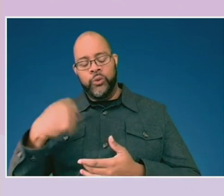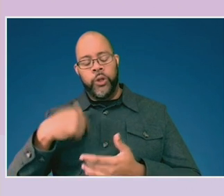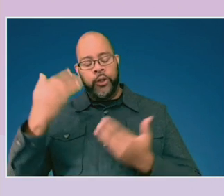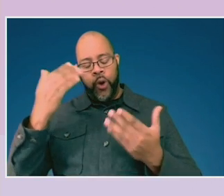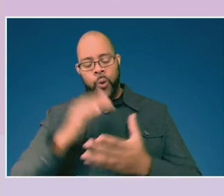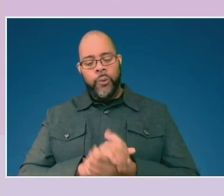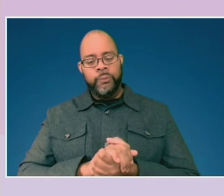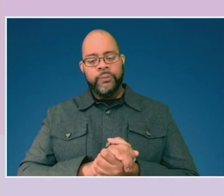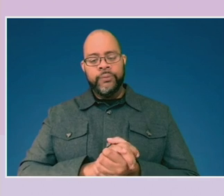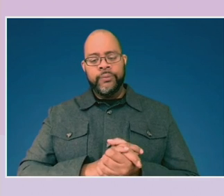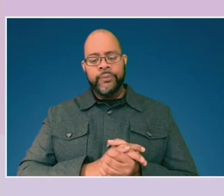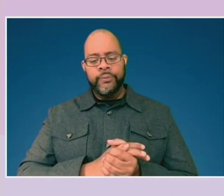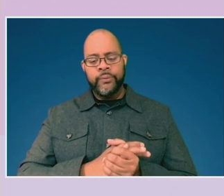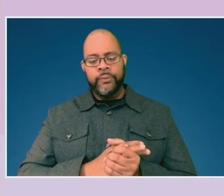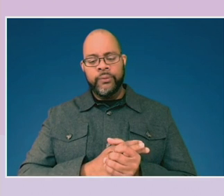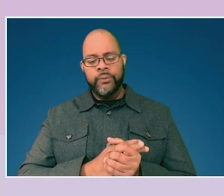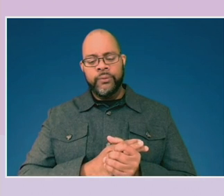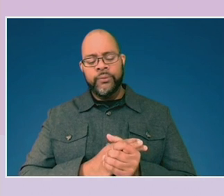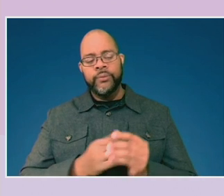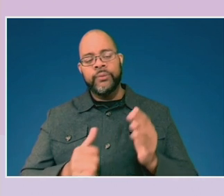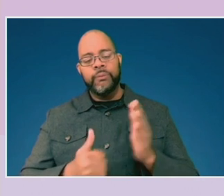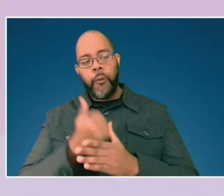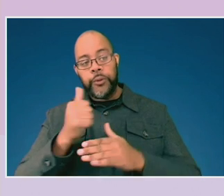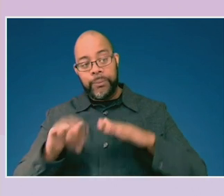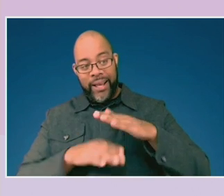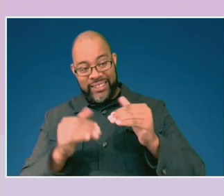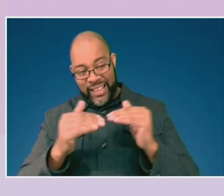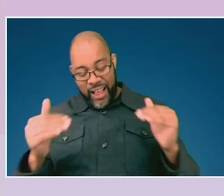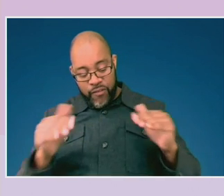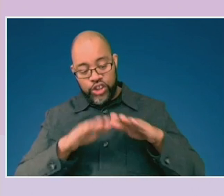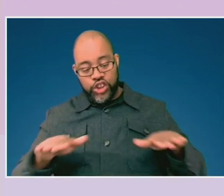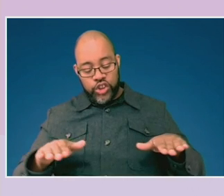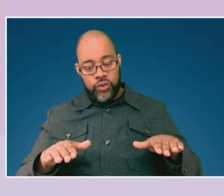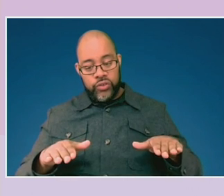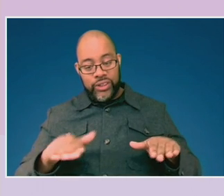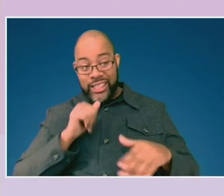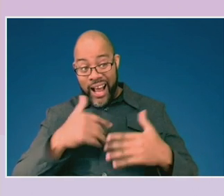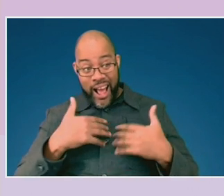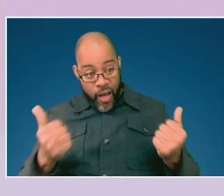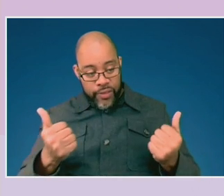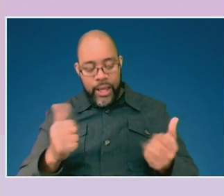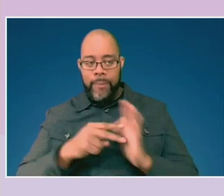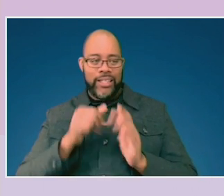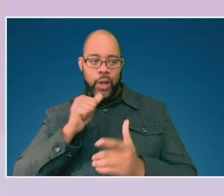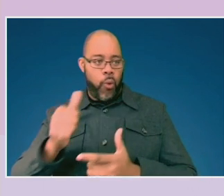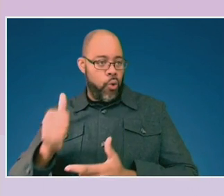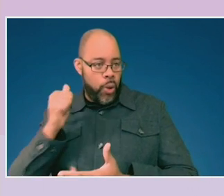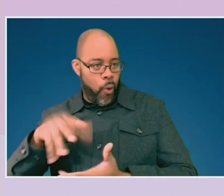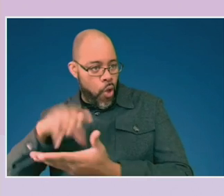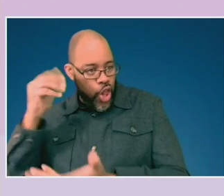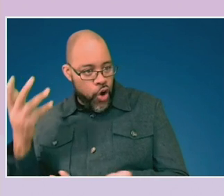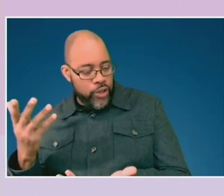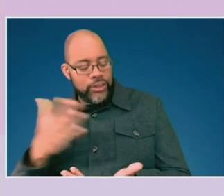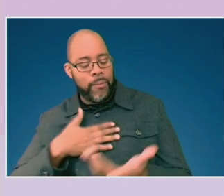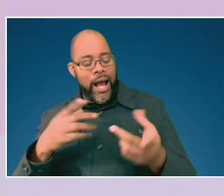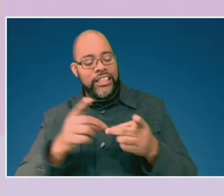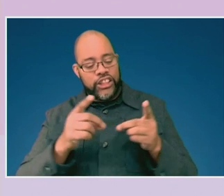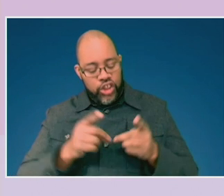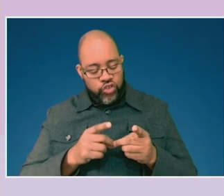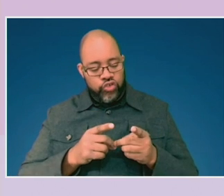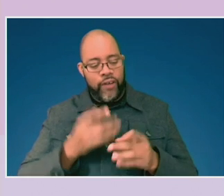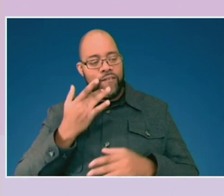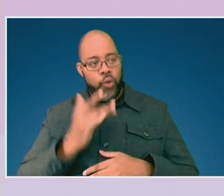that at the most basic level, if children aren't healthy, they don't learn. And so my district,